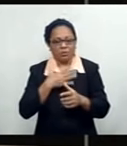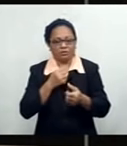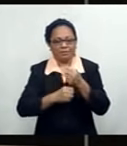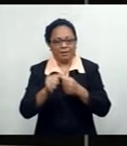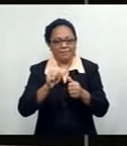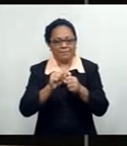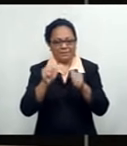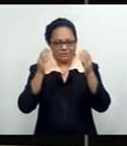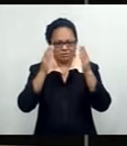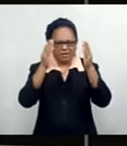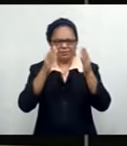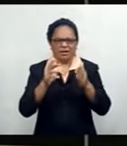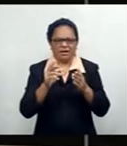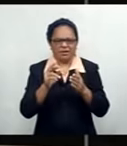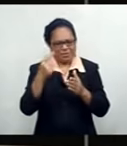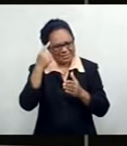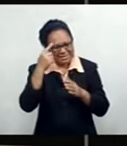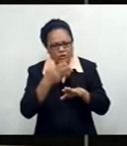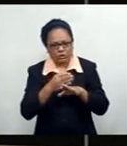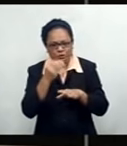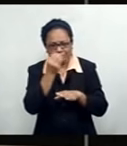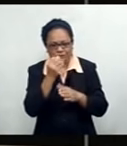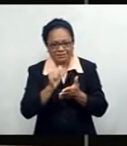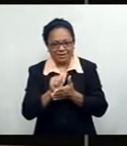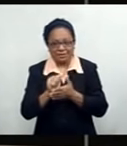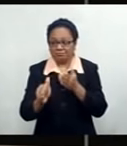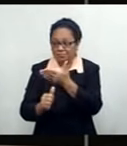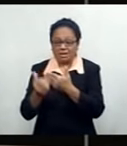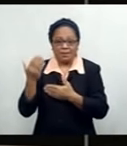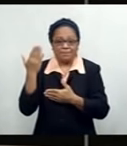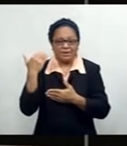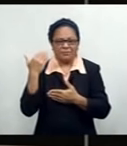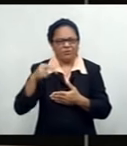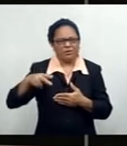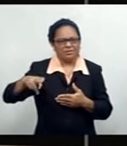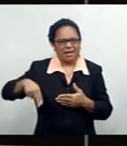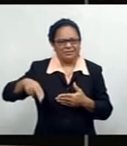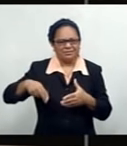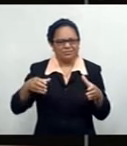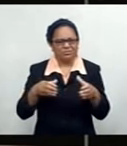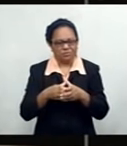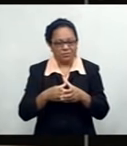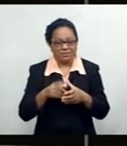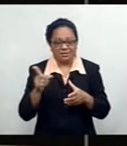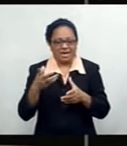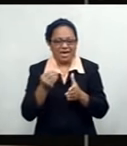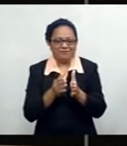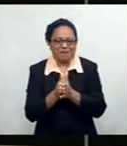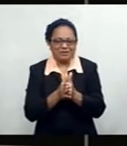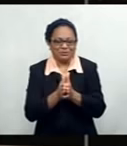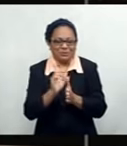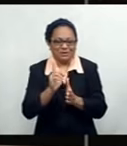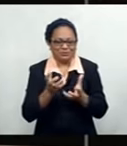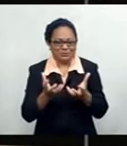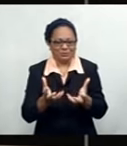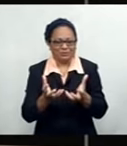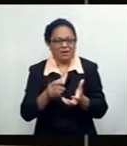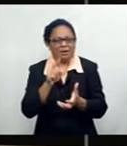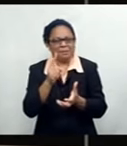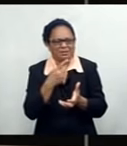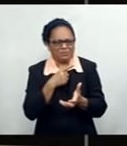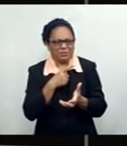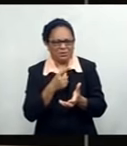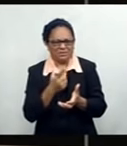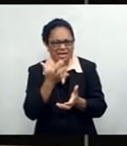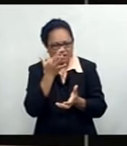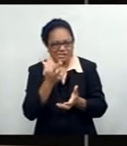new recipes. Lata, who is a former entertainer for the Jokers dance group, says she has a passion for cooking, but financial constraints